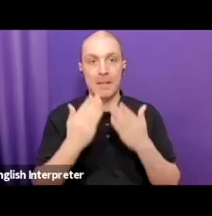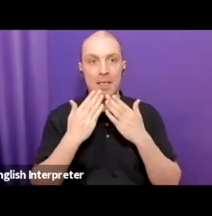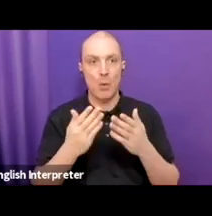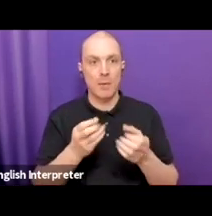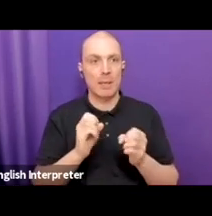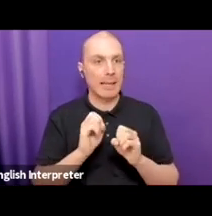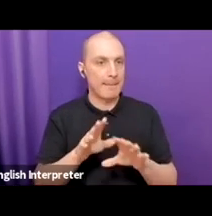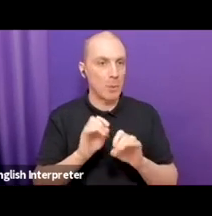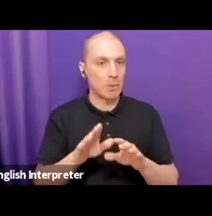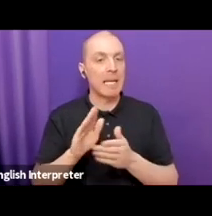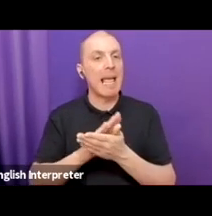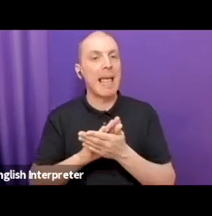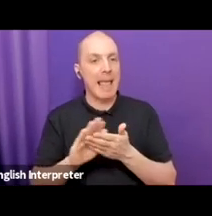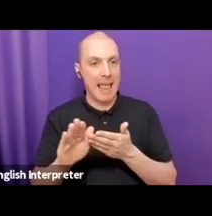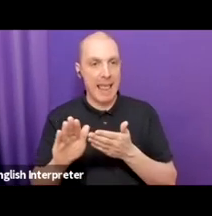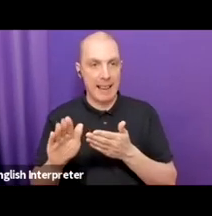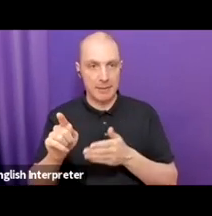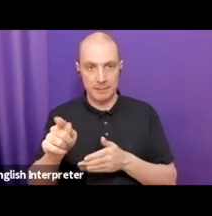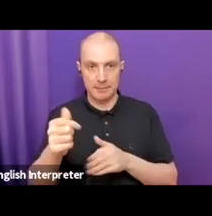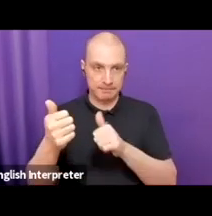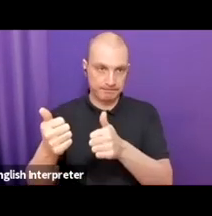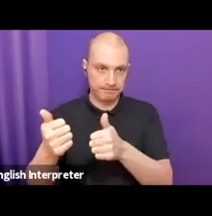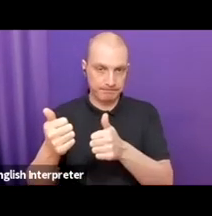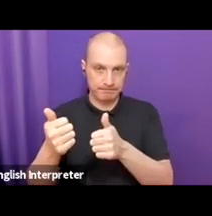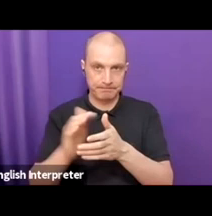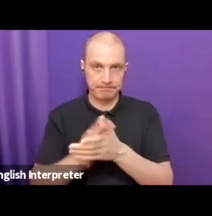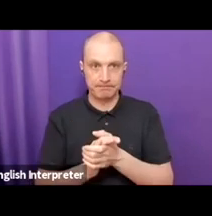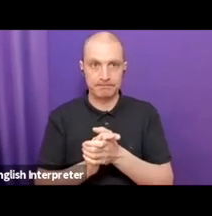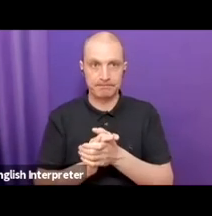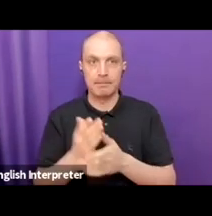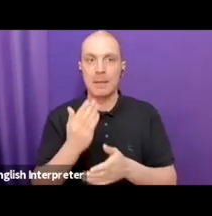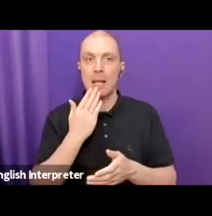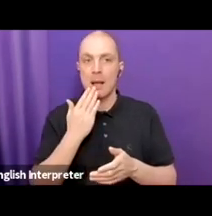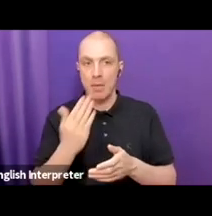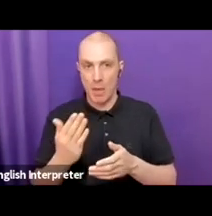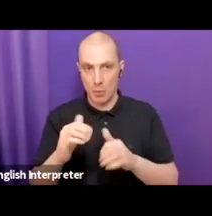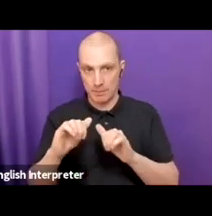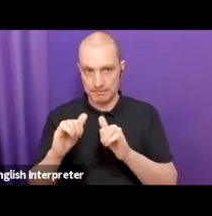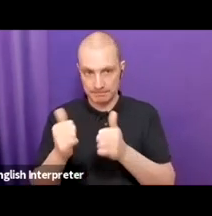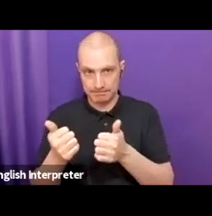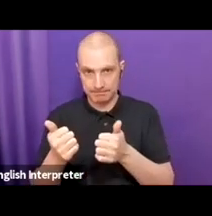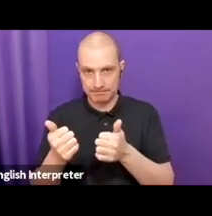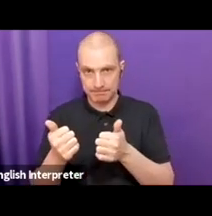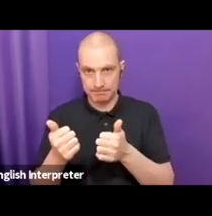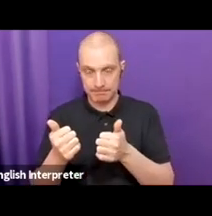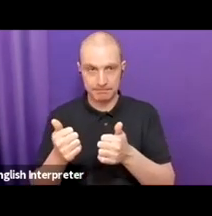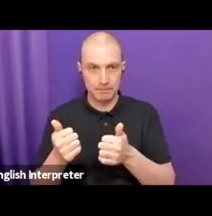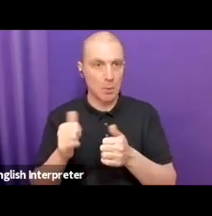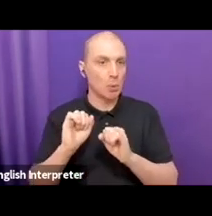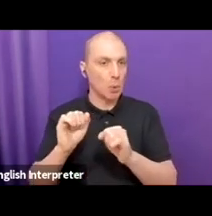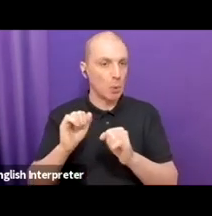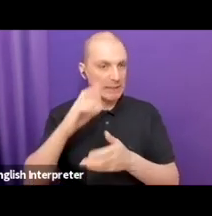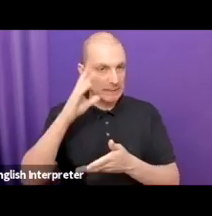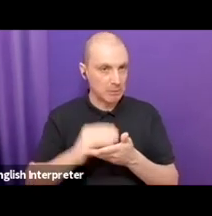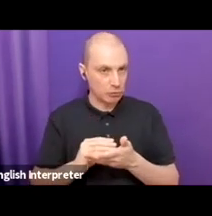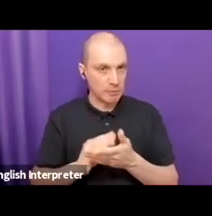so much, Helen, she stepped into the breach very, very last minute to talk about her experiences of UPR. And thank you, Mhairi, as well